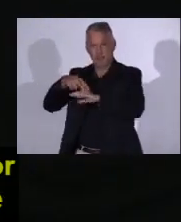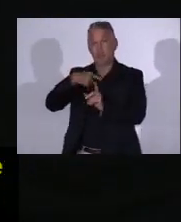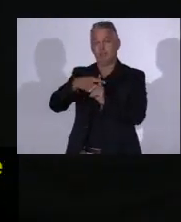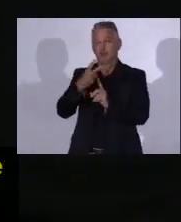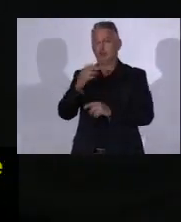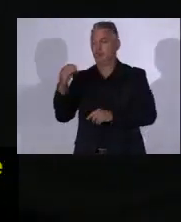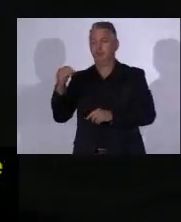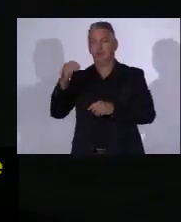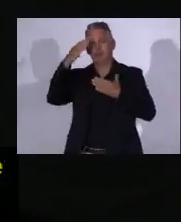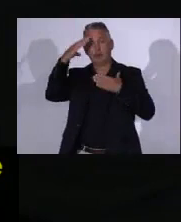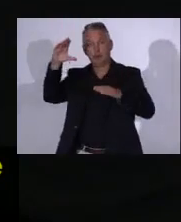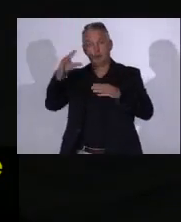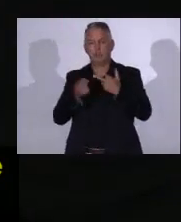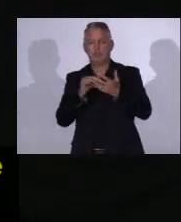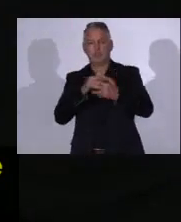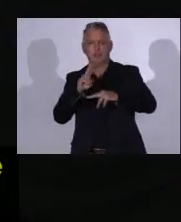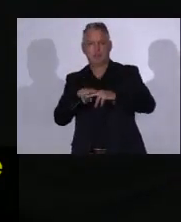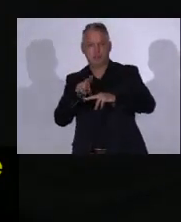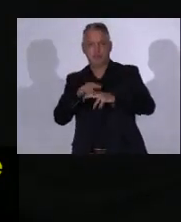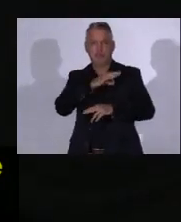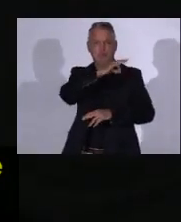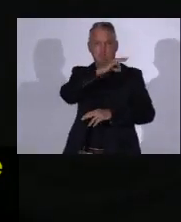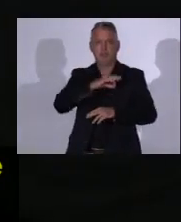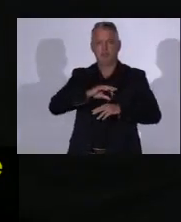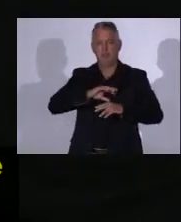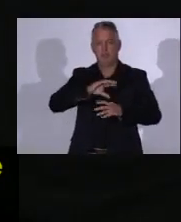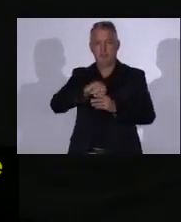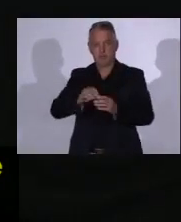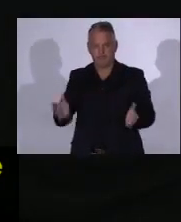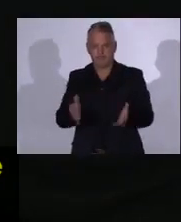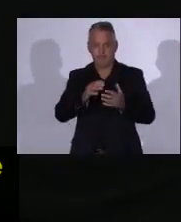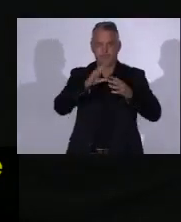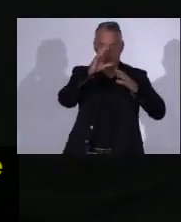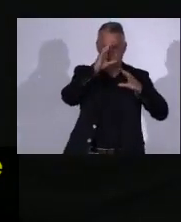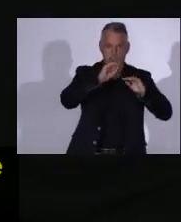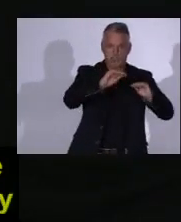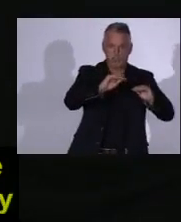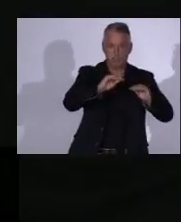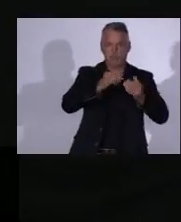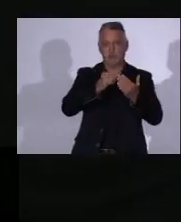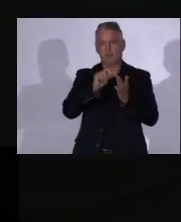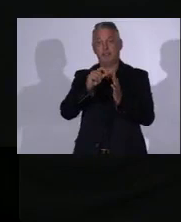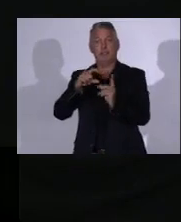other personnel undertake coaching and, education and professional development in the area.